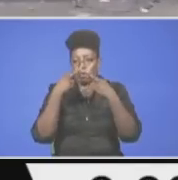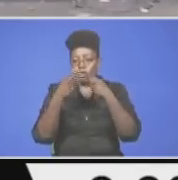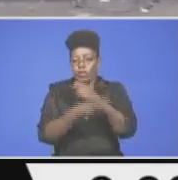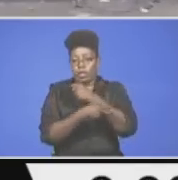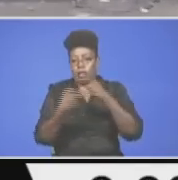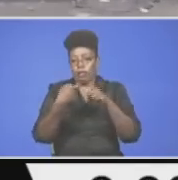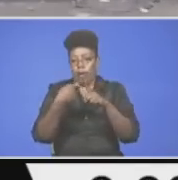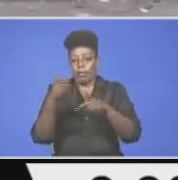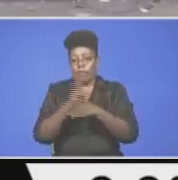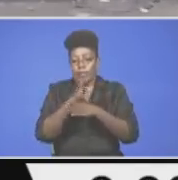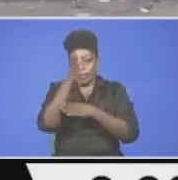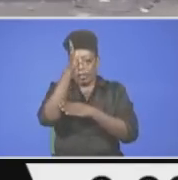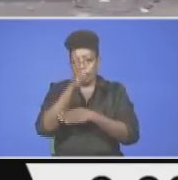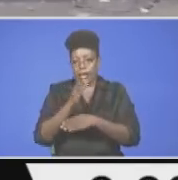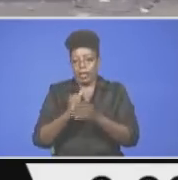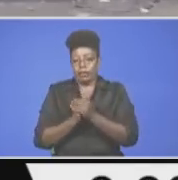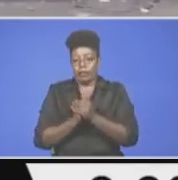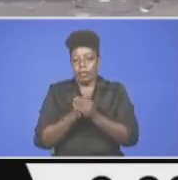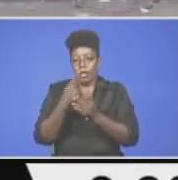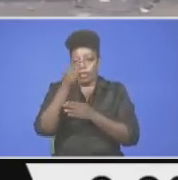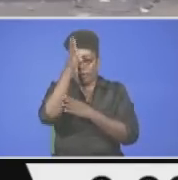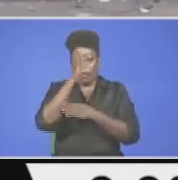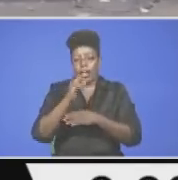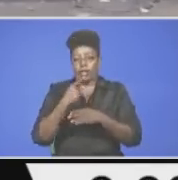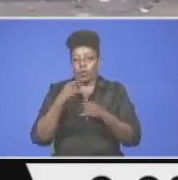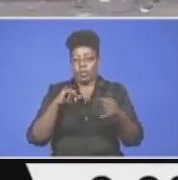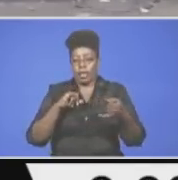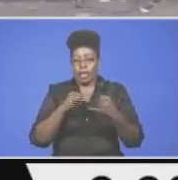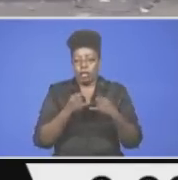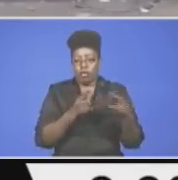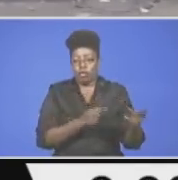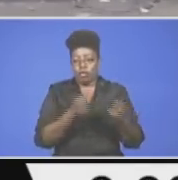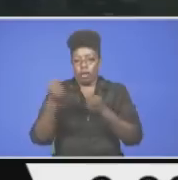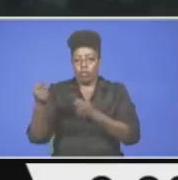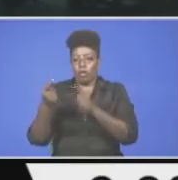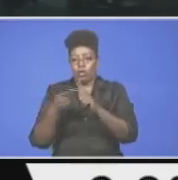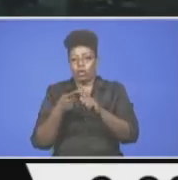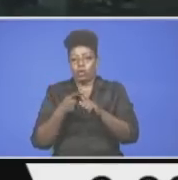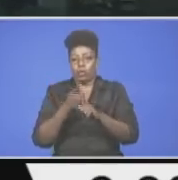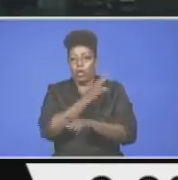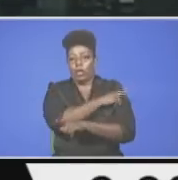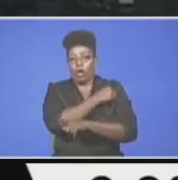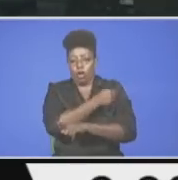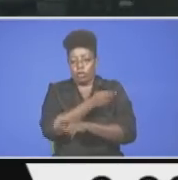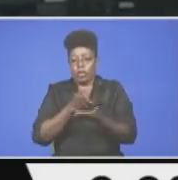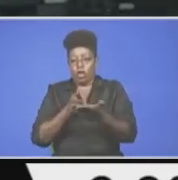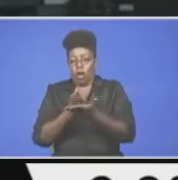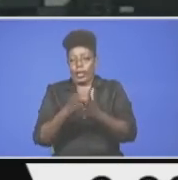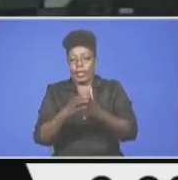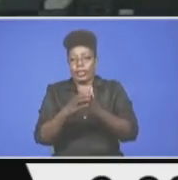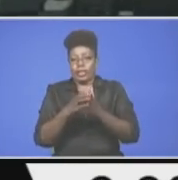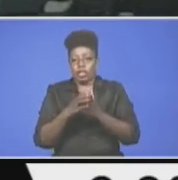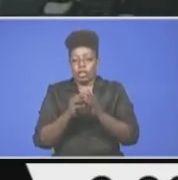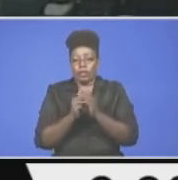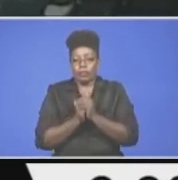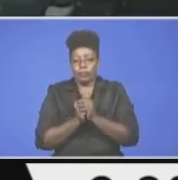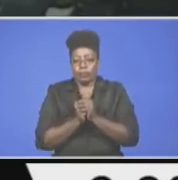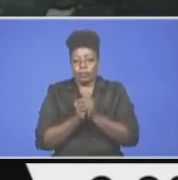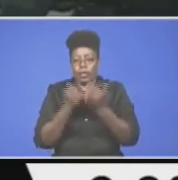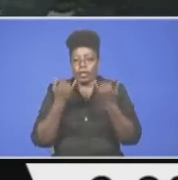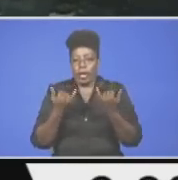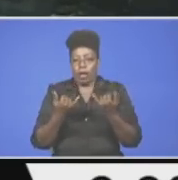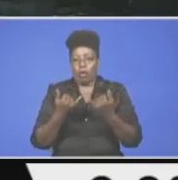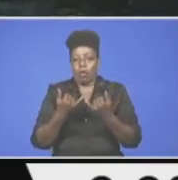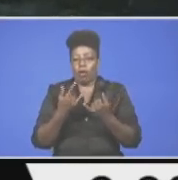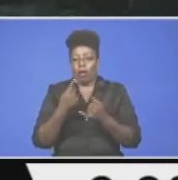man who was injured has been transported to hospital in stable condition. A woman is hospitalized